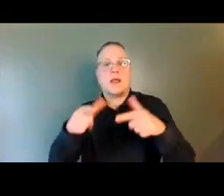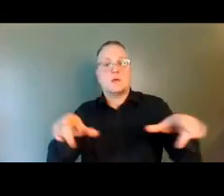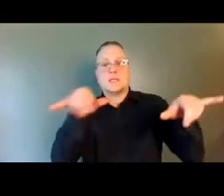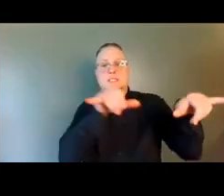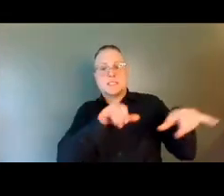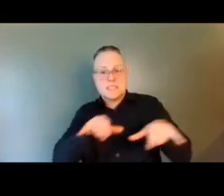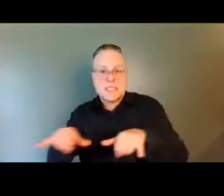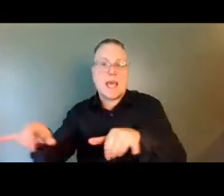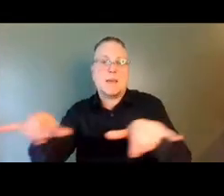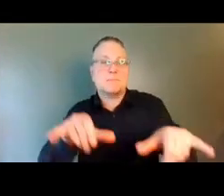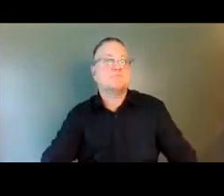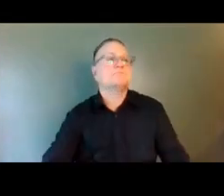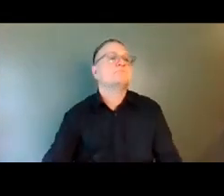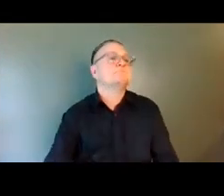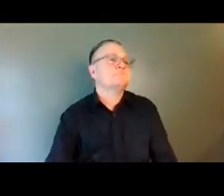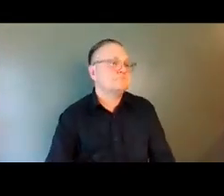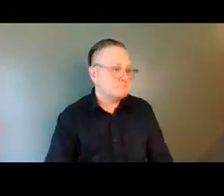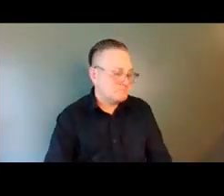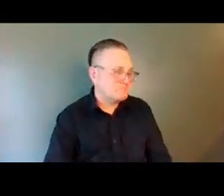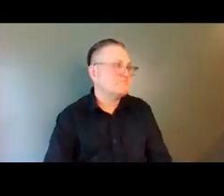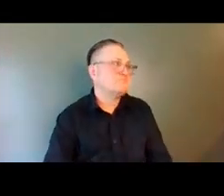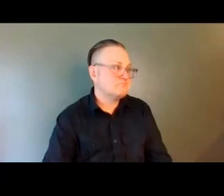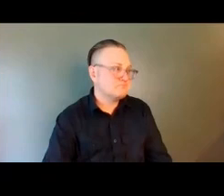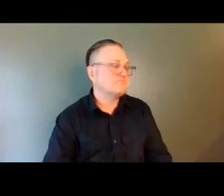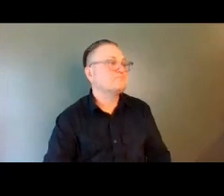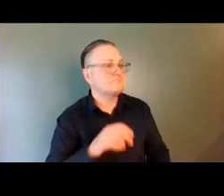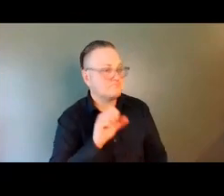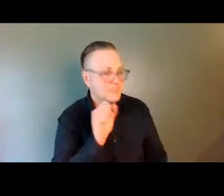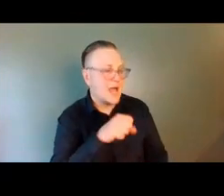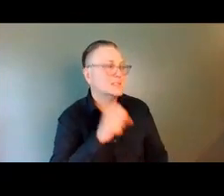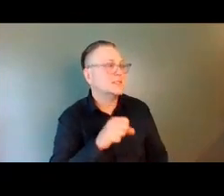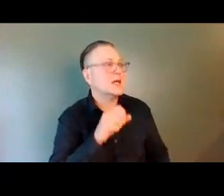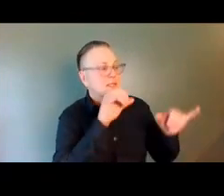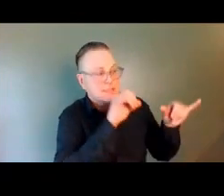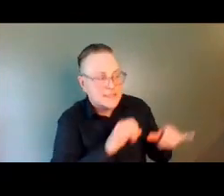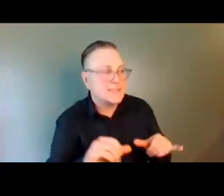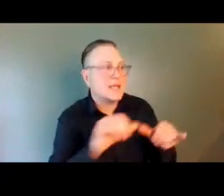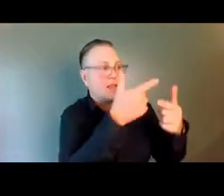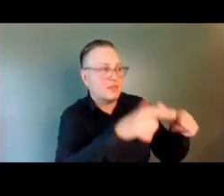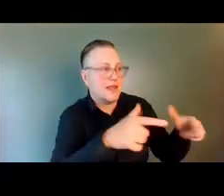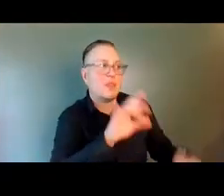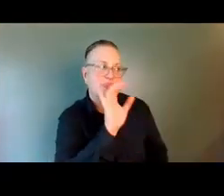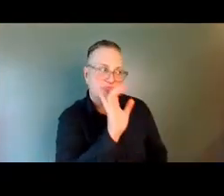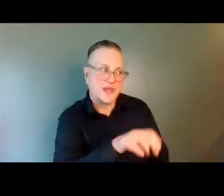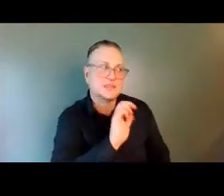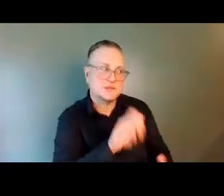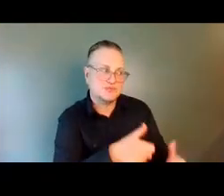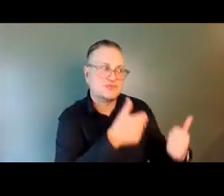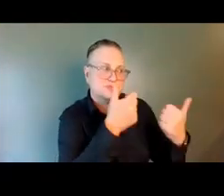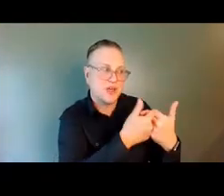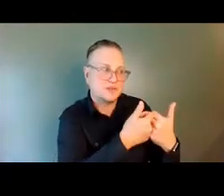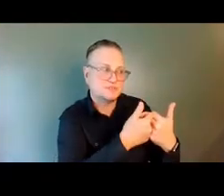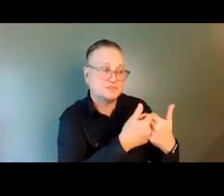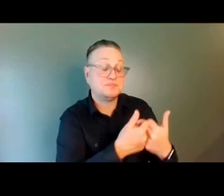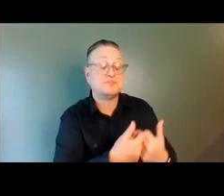Common language, it's definitely a challenge. Linda, I'm going to toss it over to you because